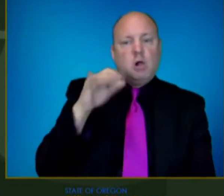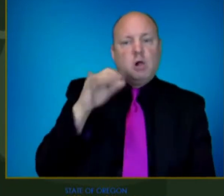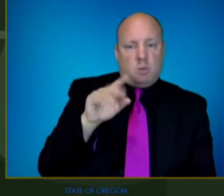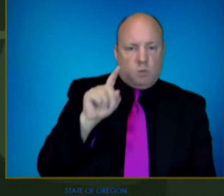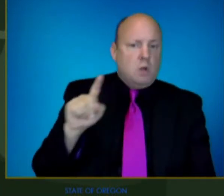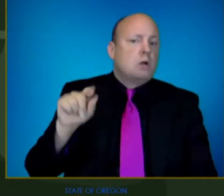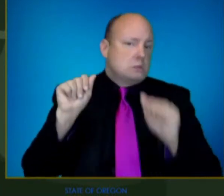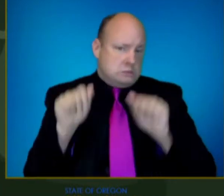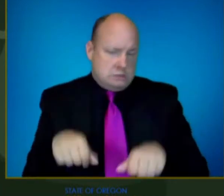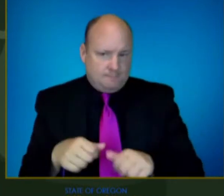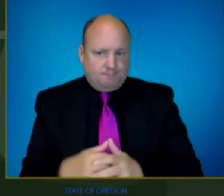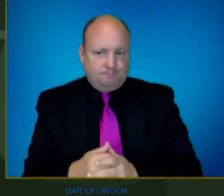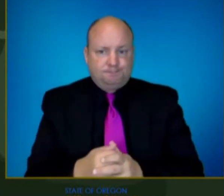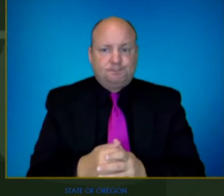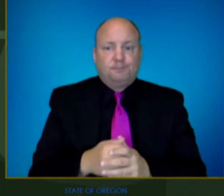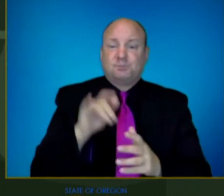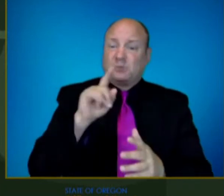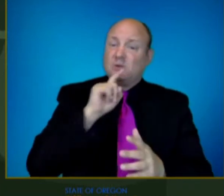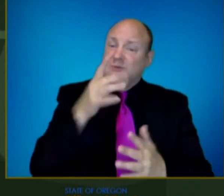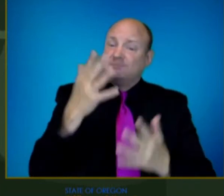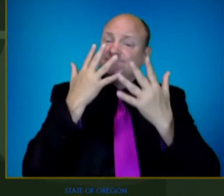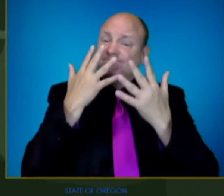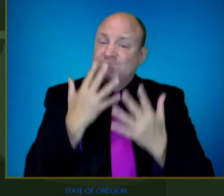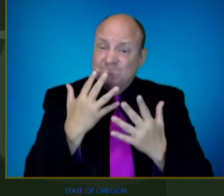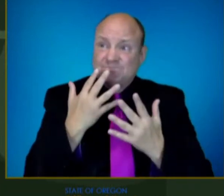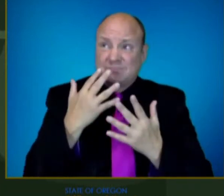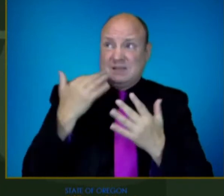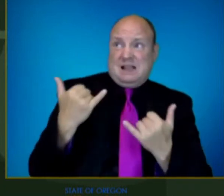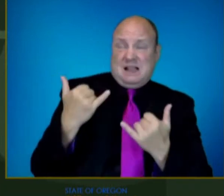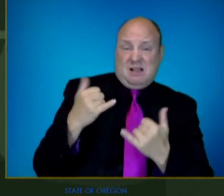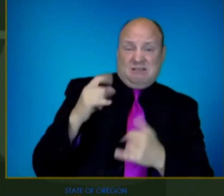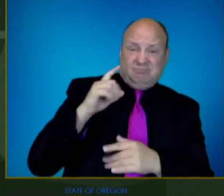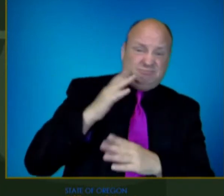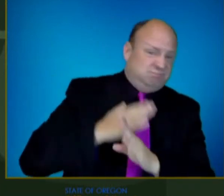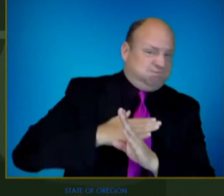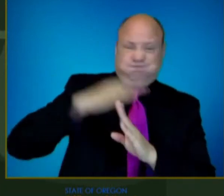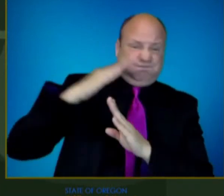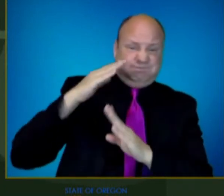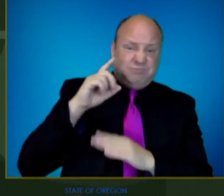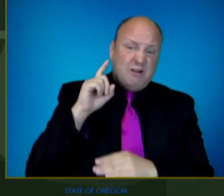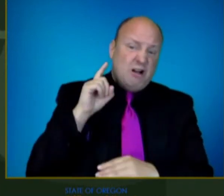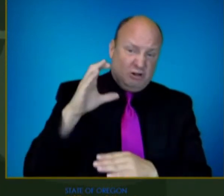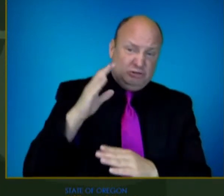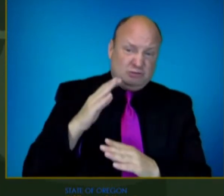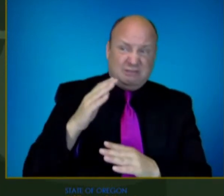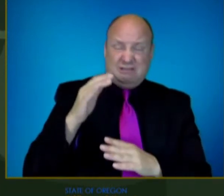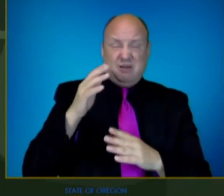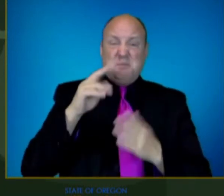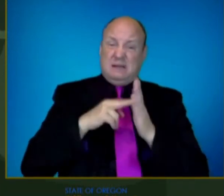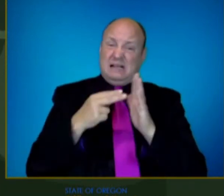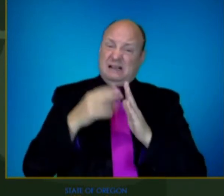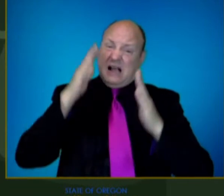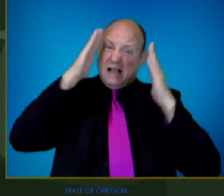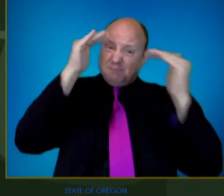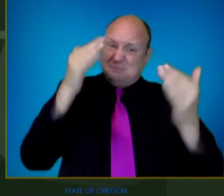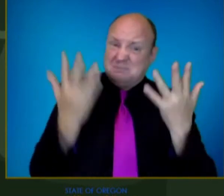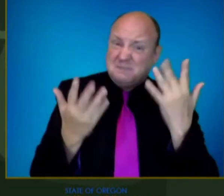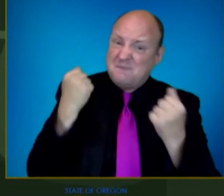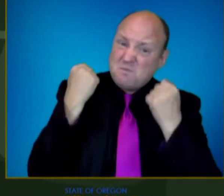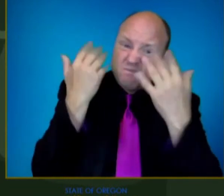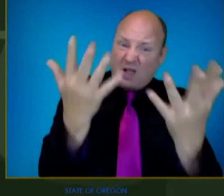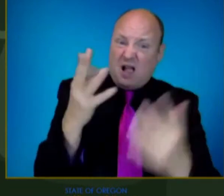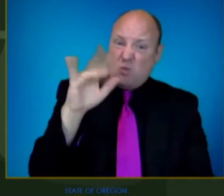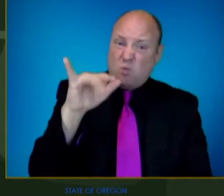Unfortunately, the high temperatures will also intensify wildfire conditions. With extreme fire danger across much of the